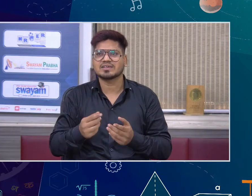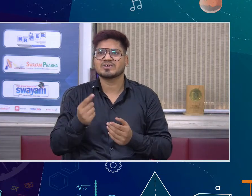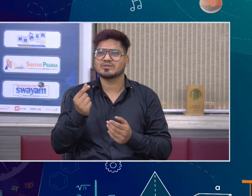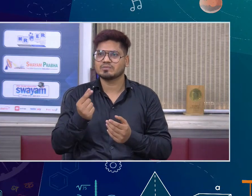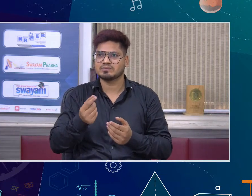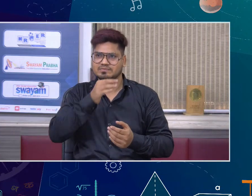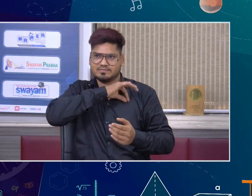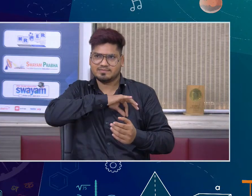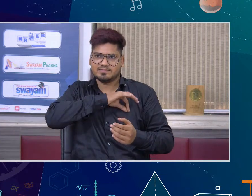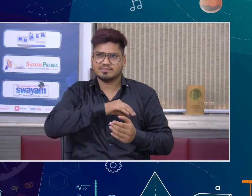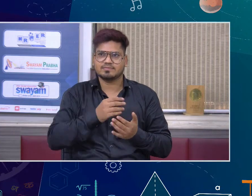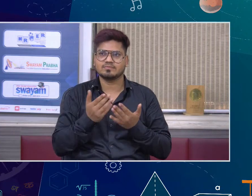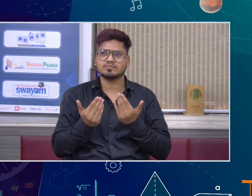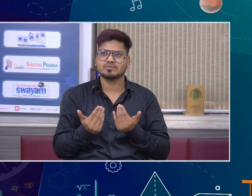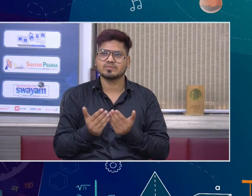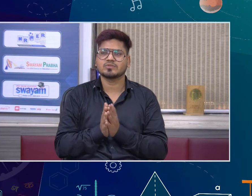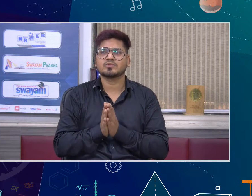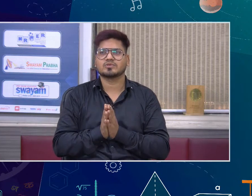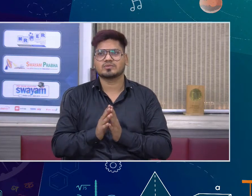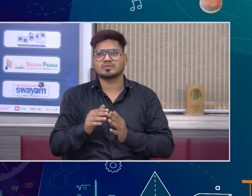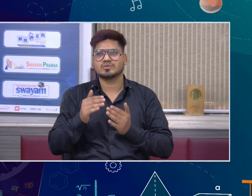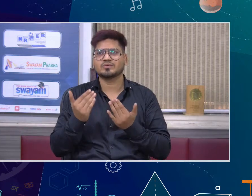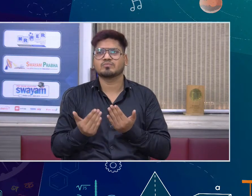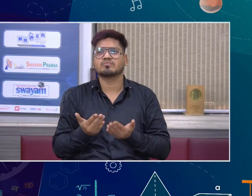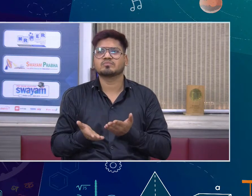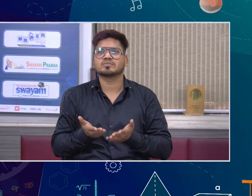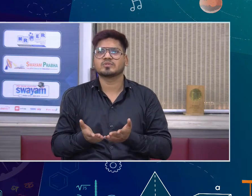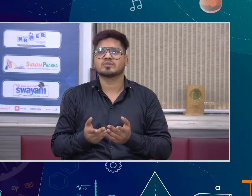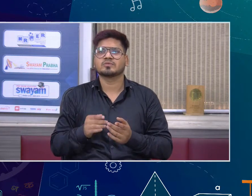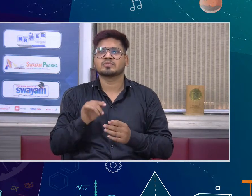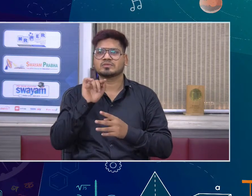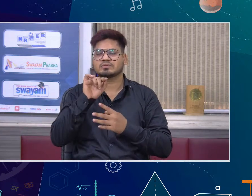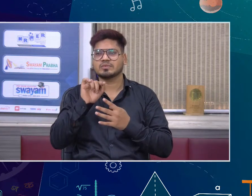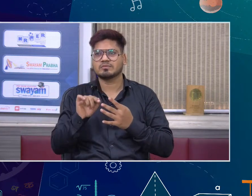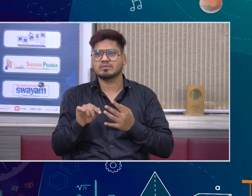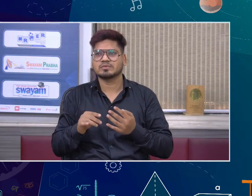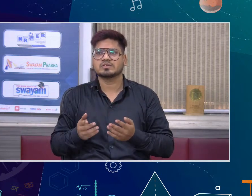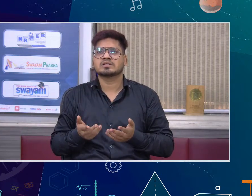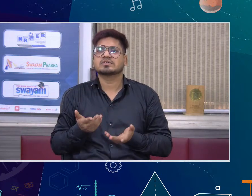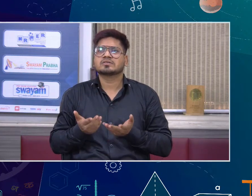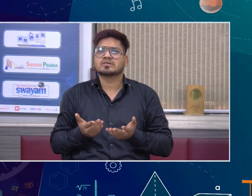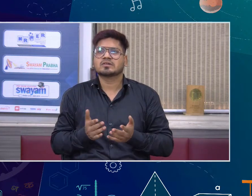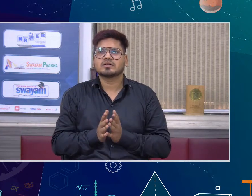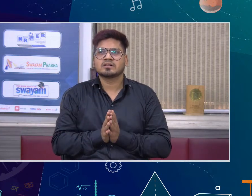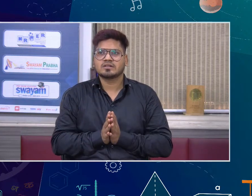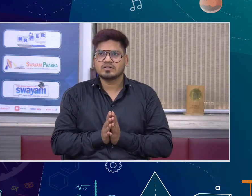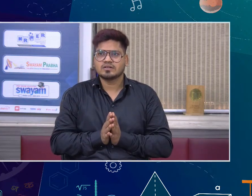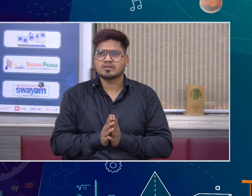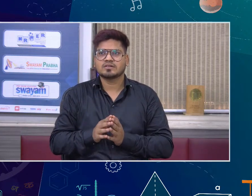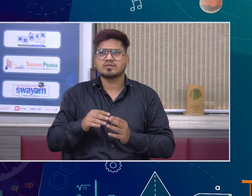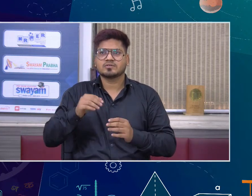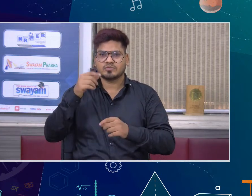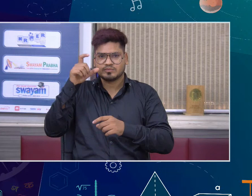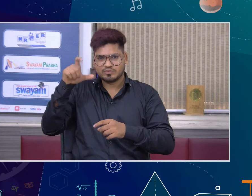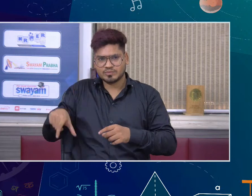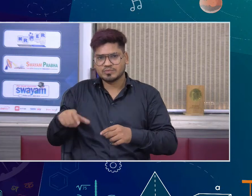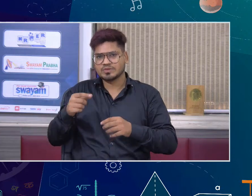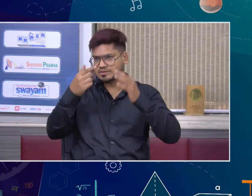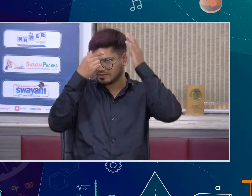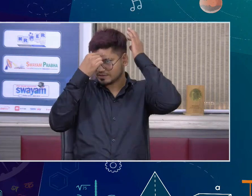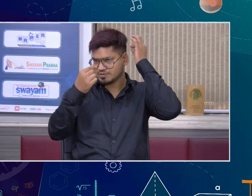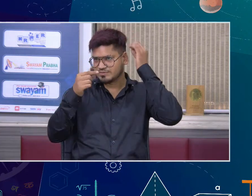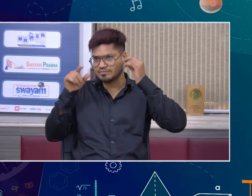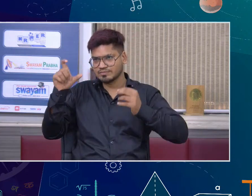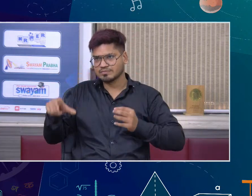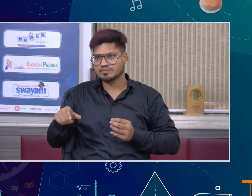money, like that is mentioned. And he's dropped the letter there, and he left. After that, the postman took